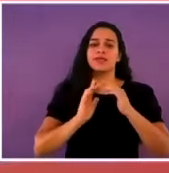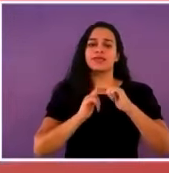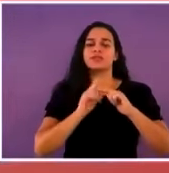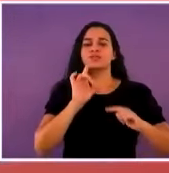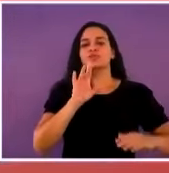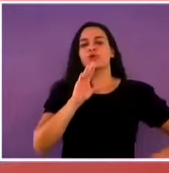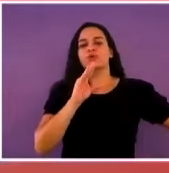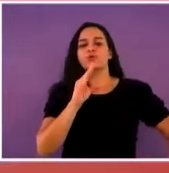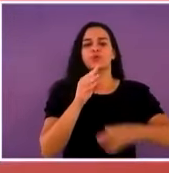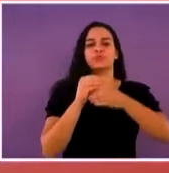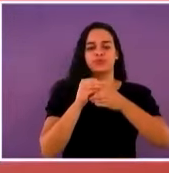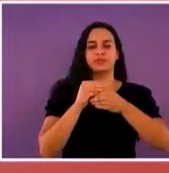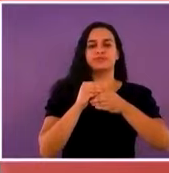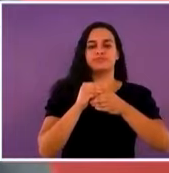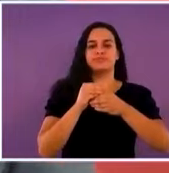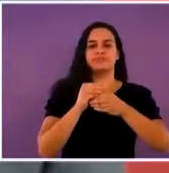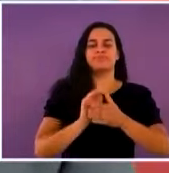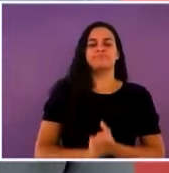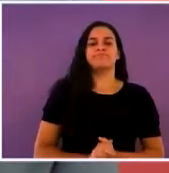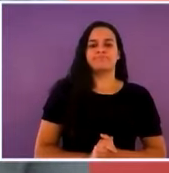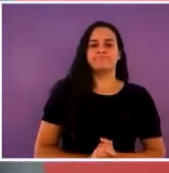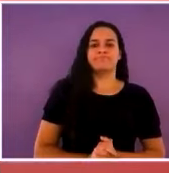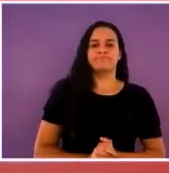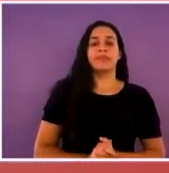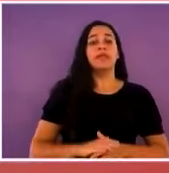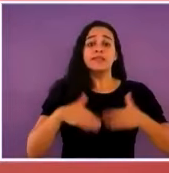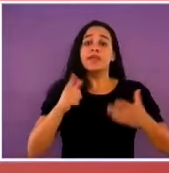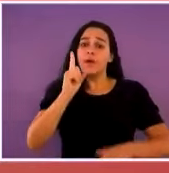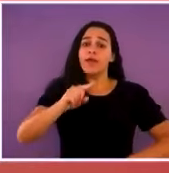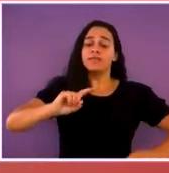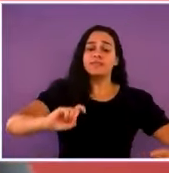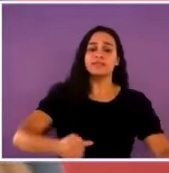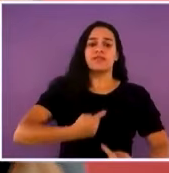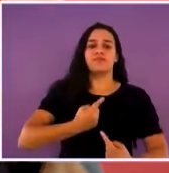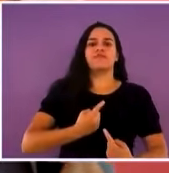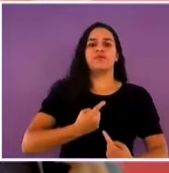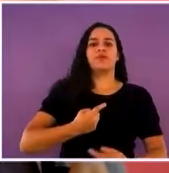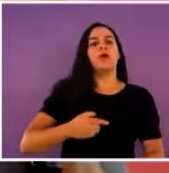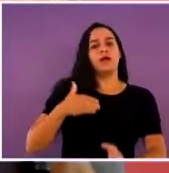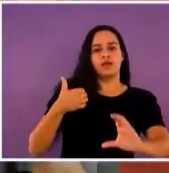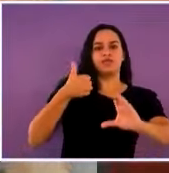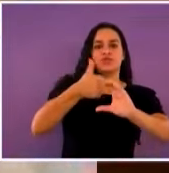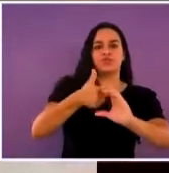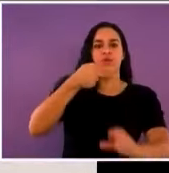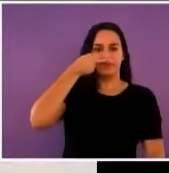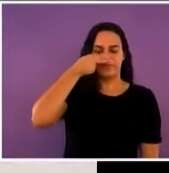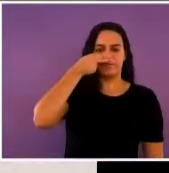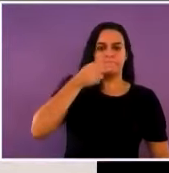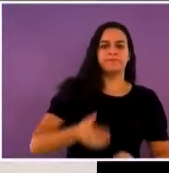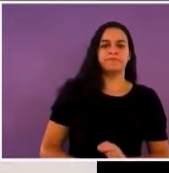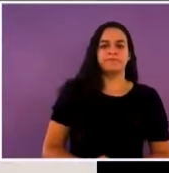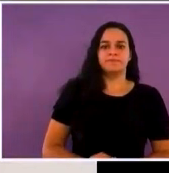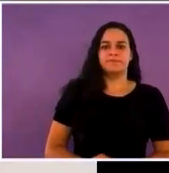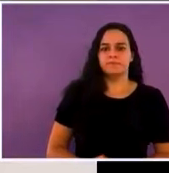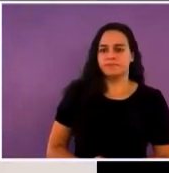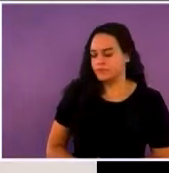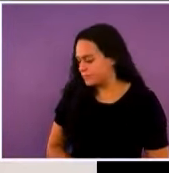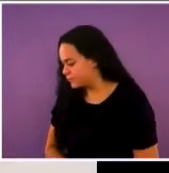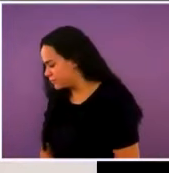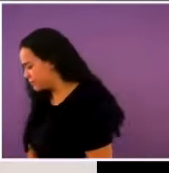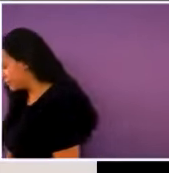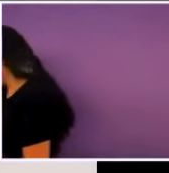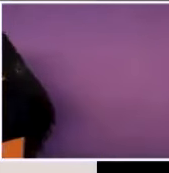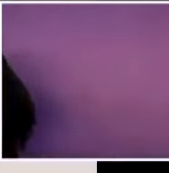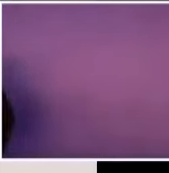for evangelicals. Próximos desafios para os evangélicos. There has been a significant degree